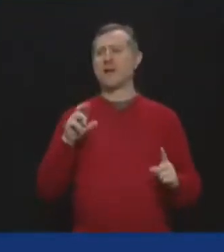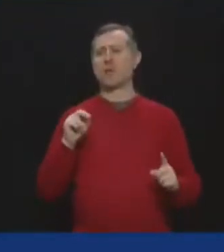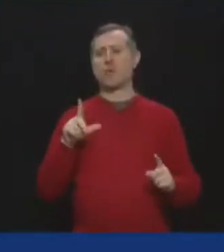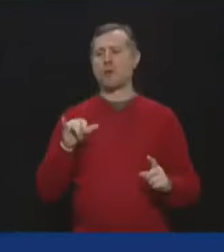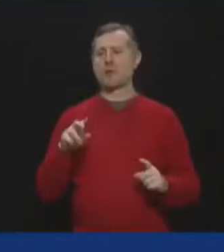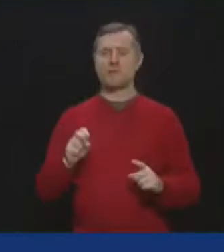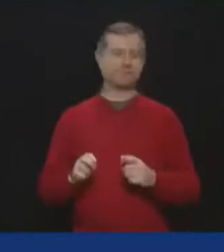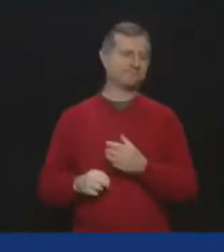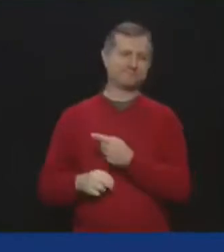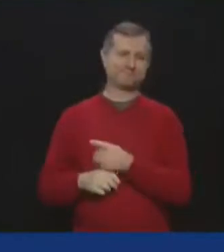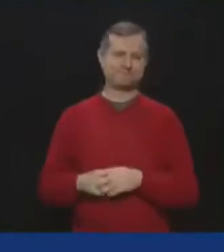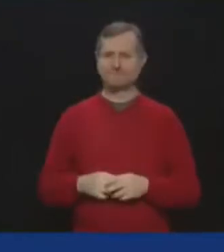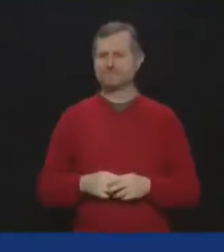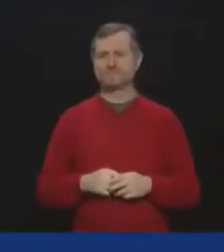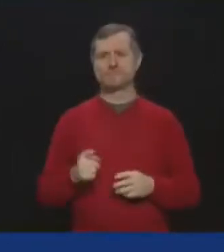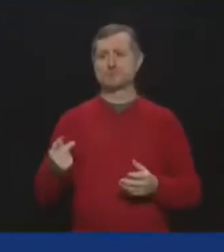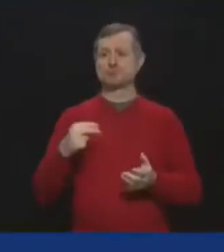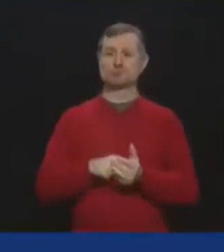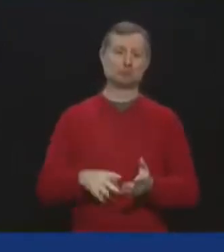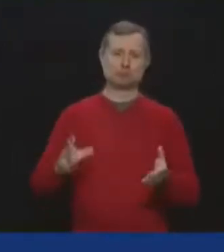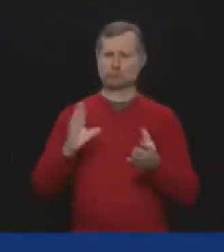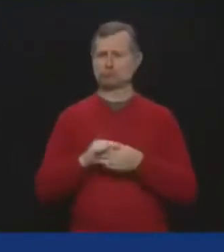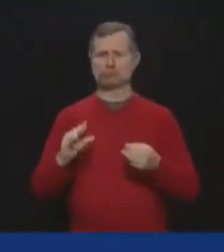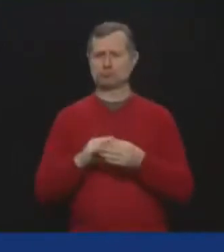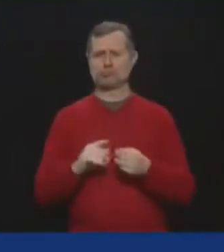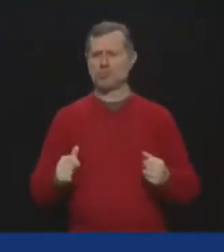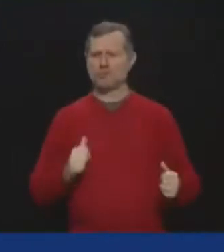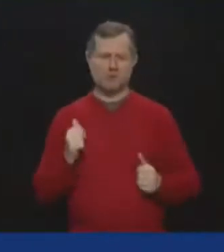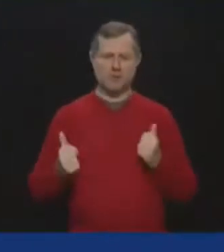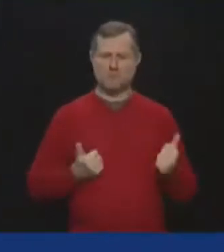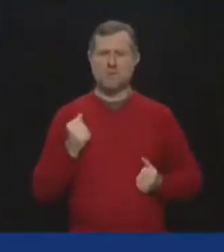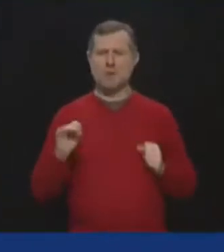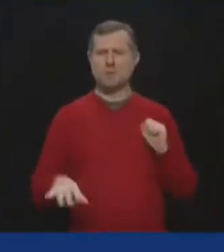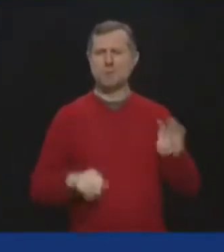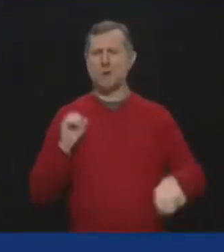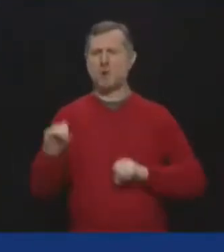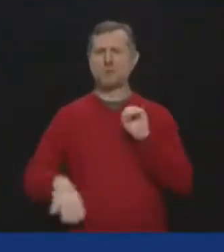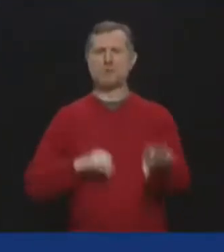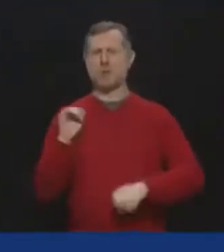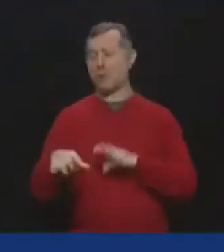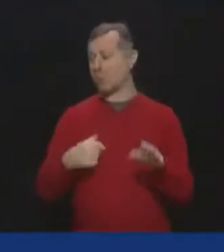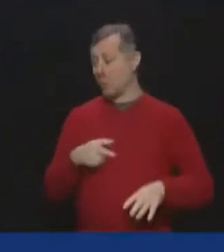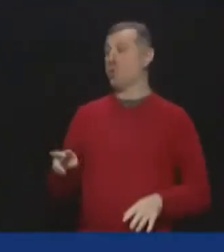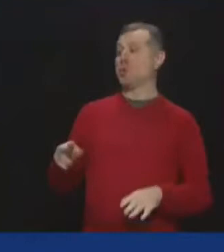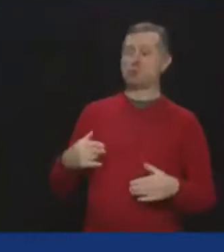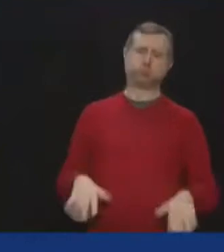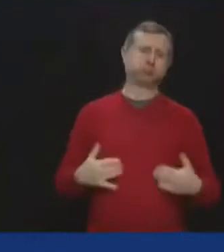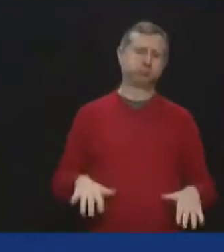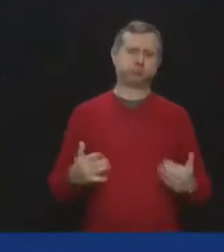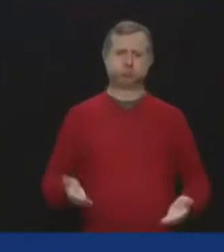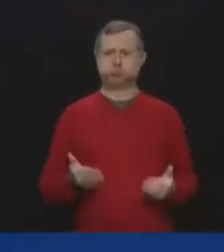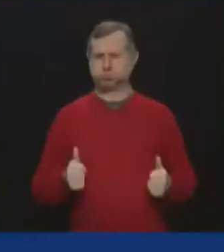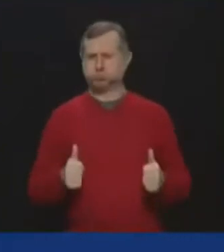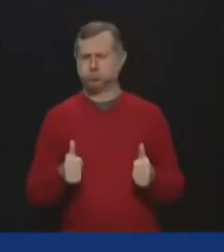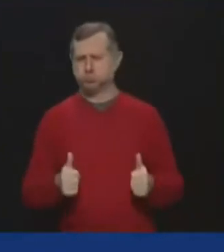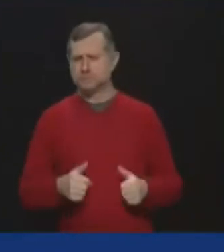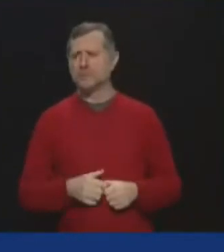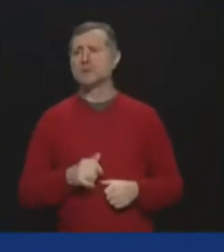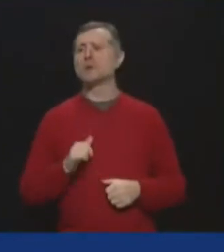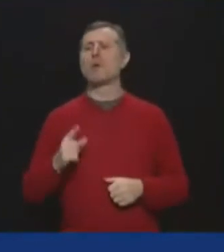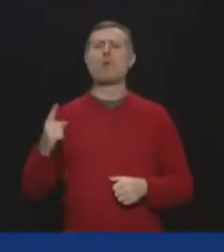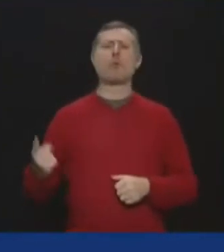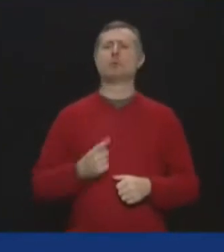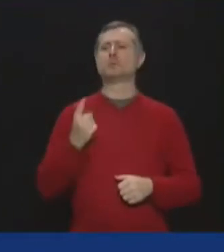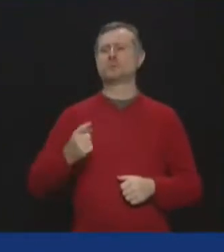mean, when she gets up, it is fiery because she's here. But she's never, ever lost a sense of